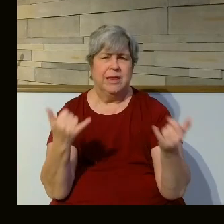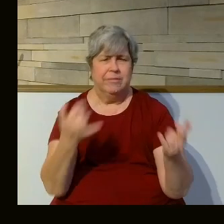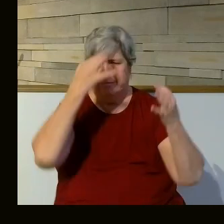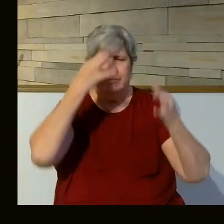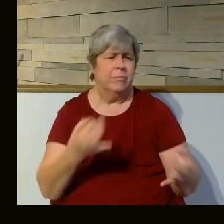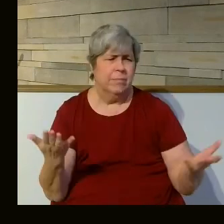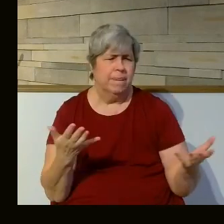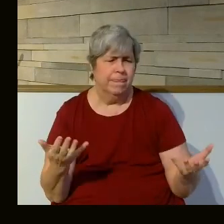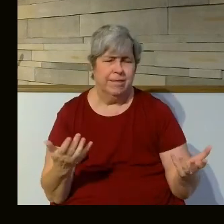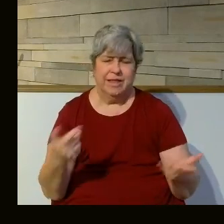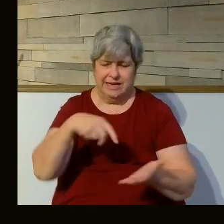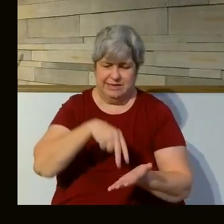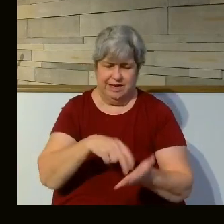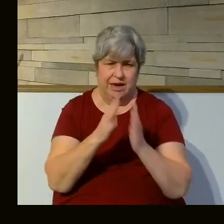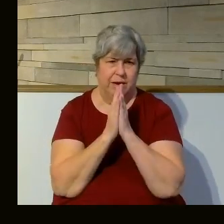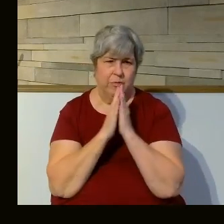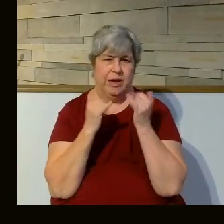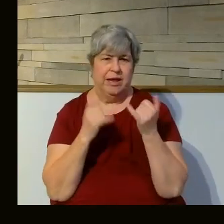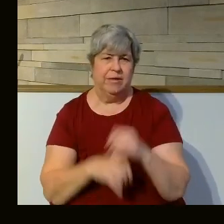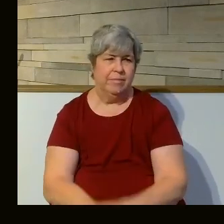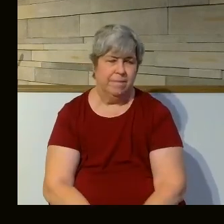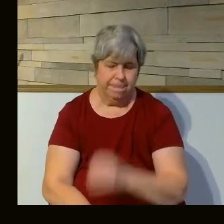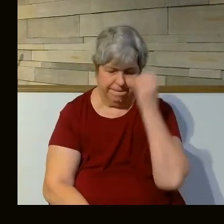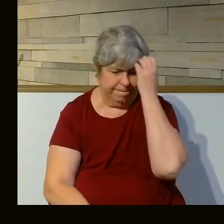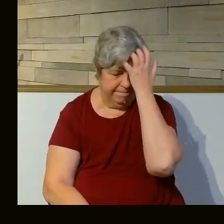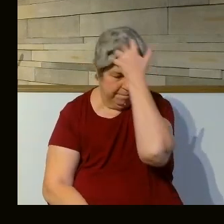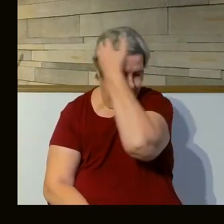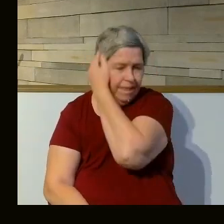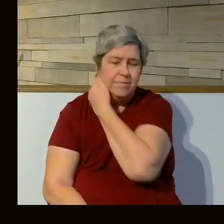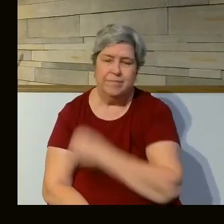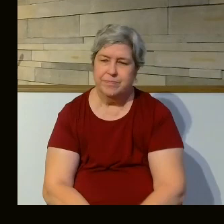day? Let's stand for a word of prayer right now.